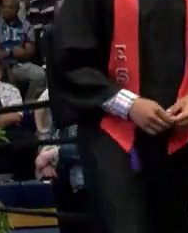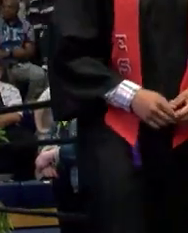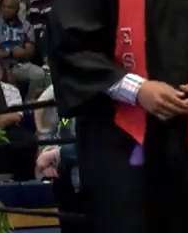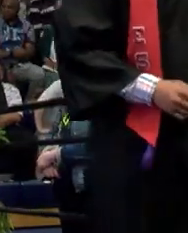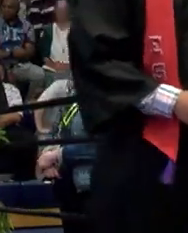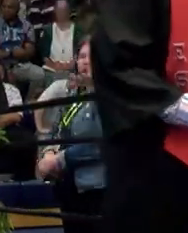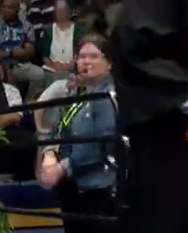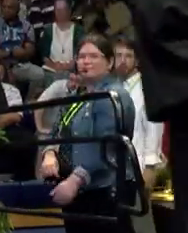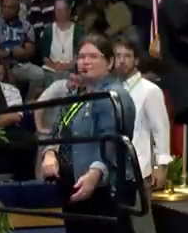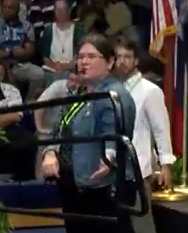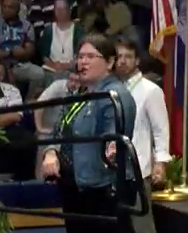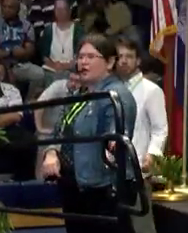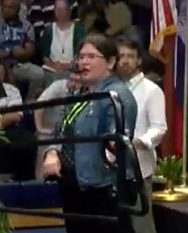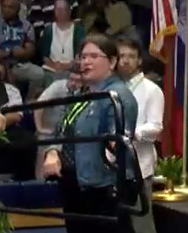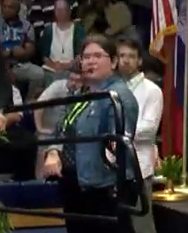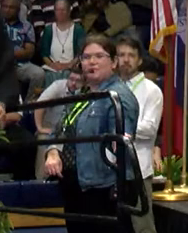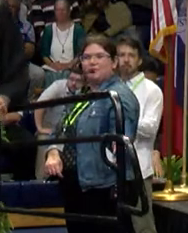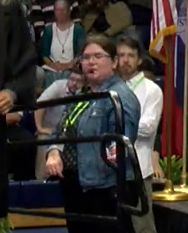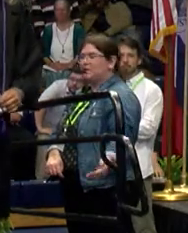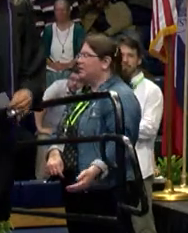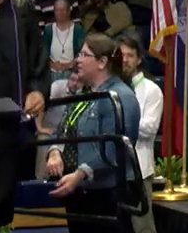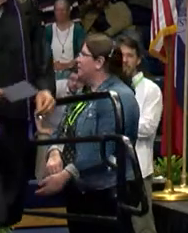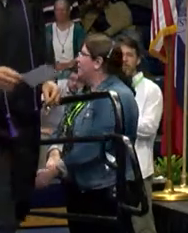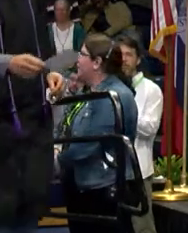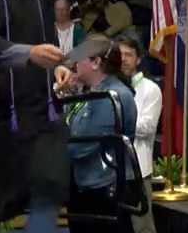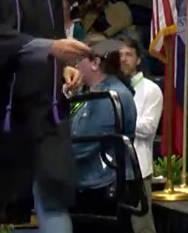Sean Lyons.